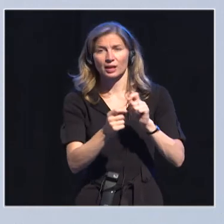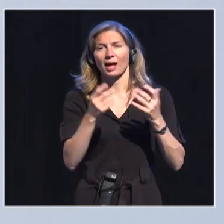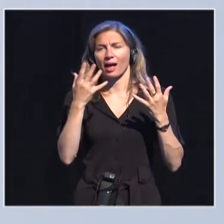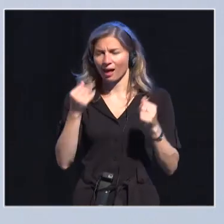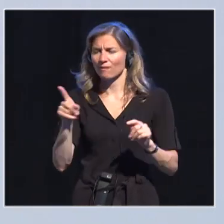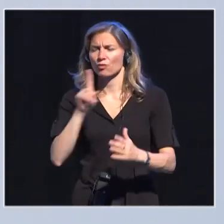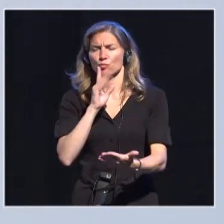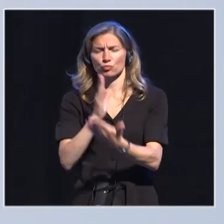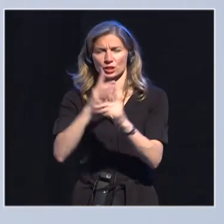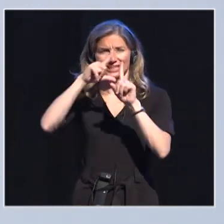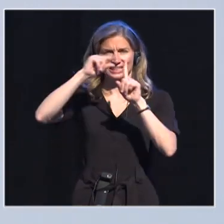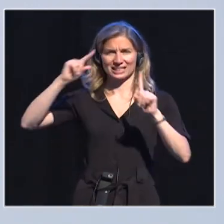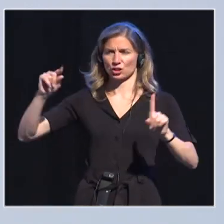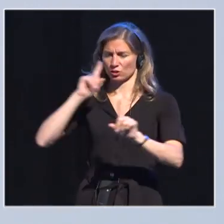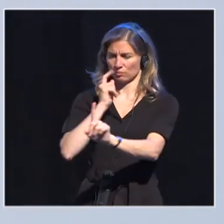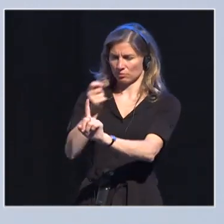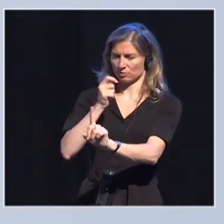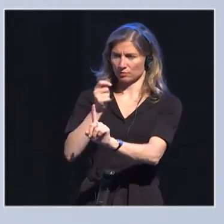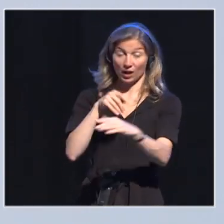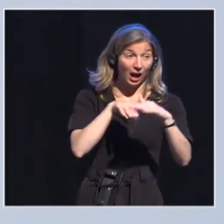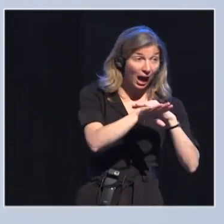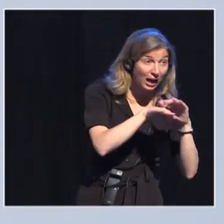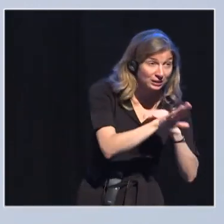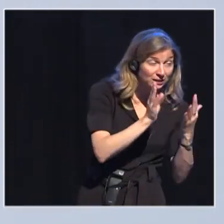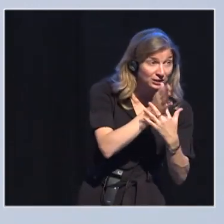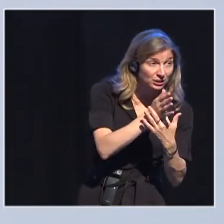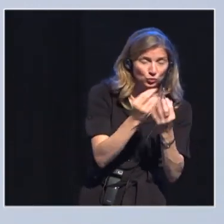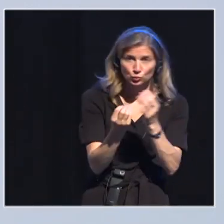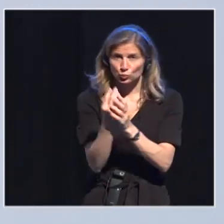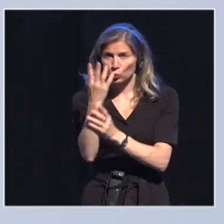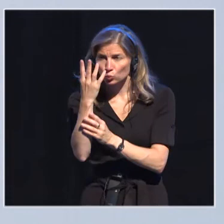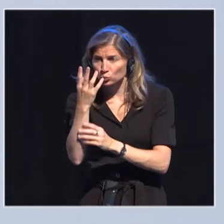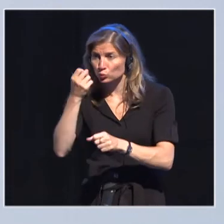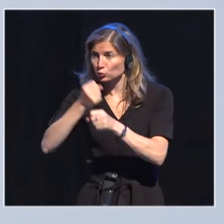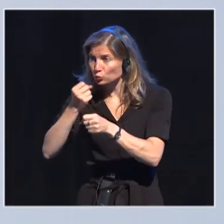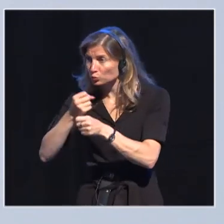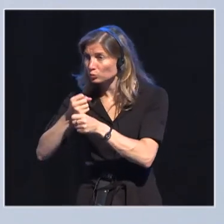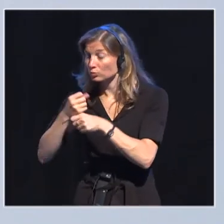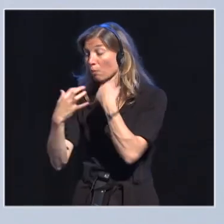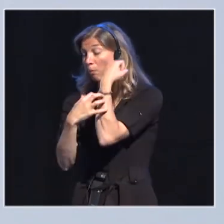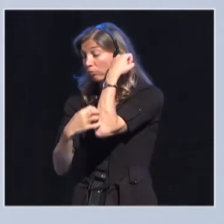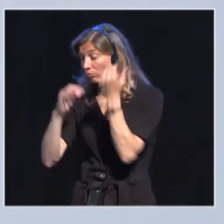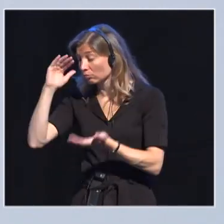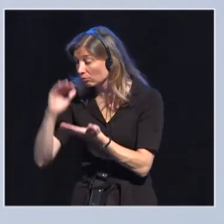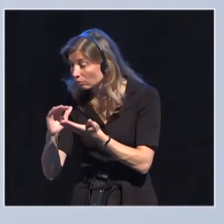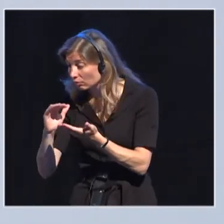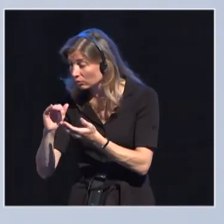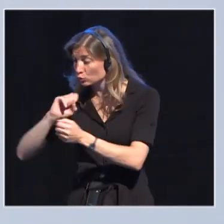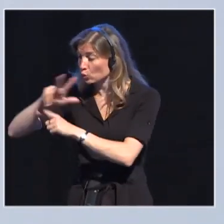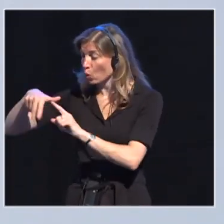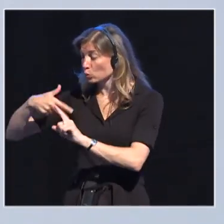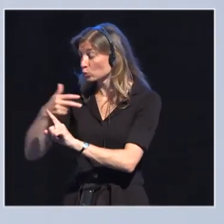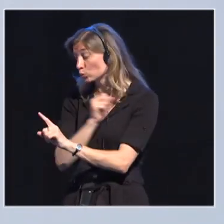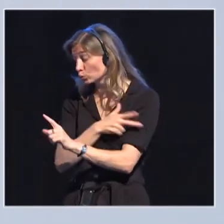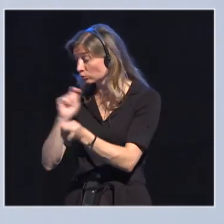for access, for growth, for job creation, a reduction of poverty, social transformation, and